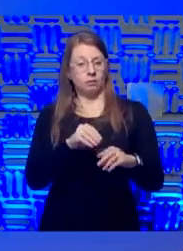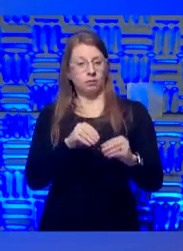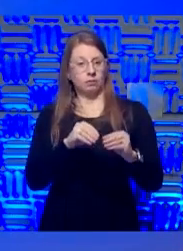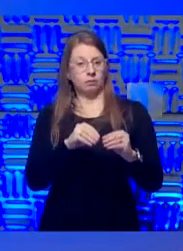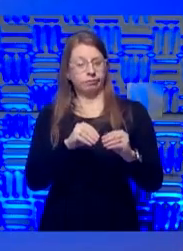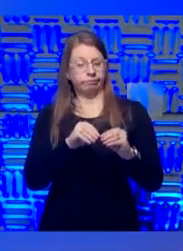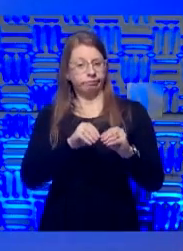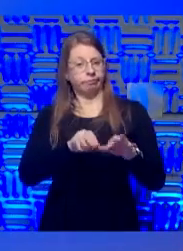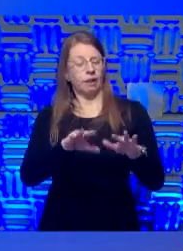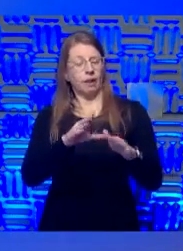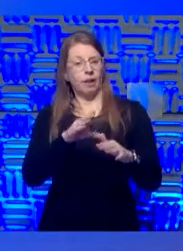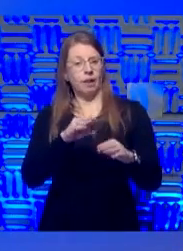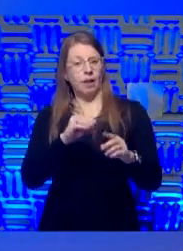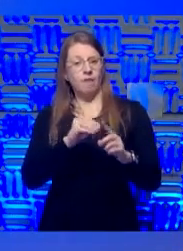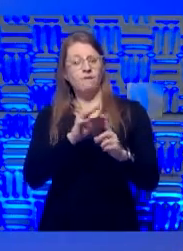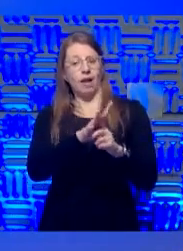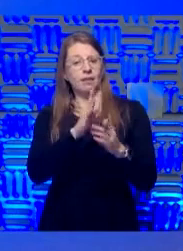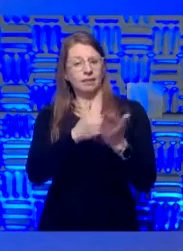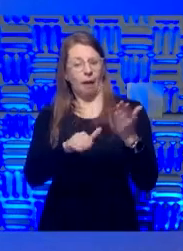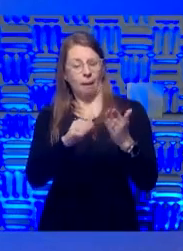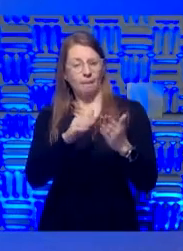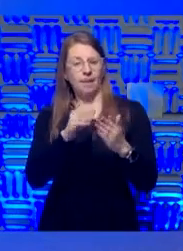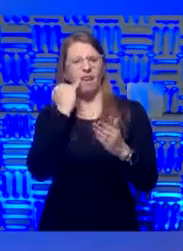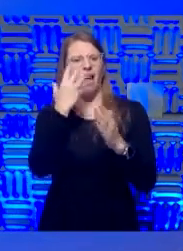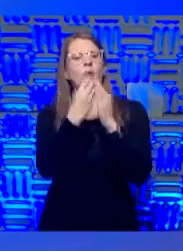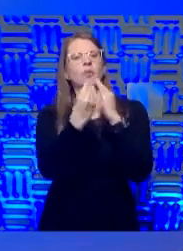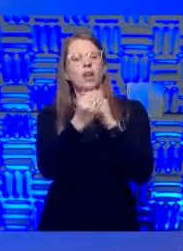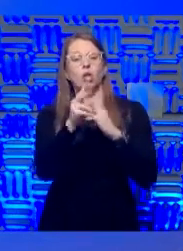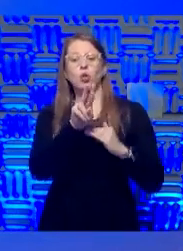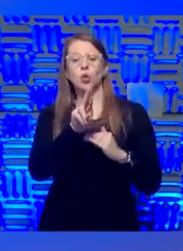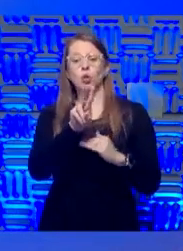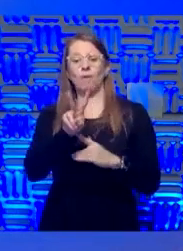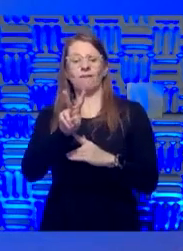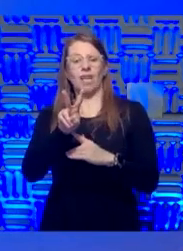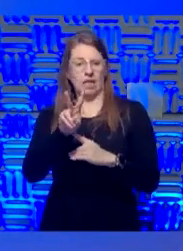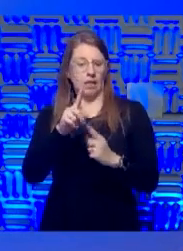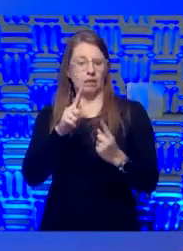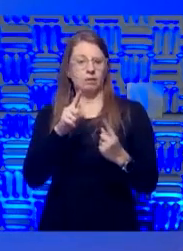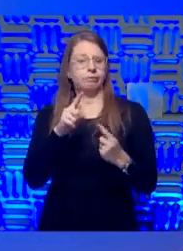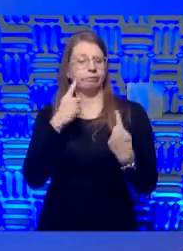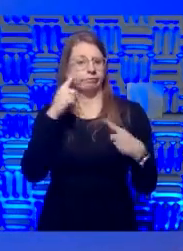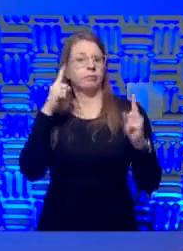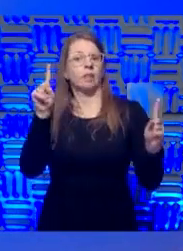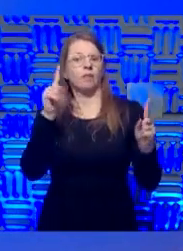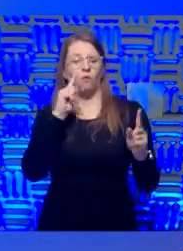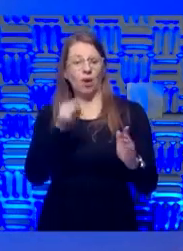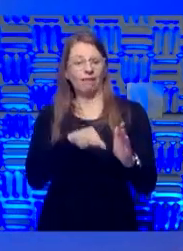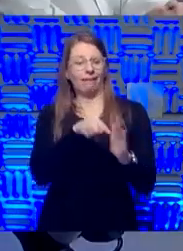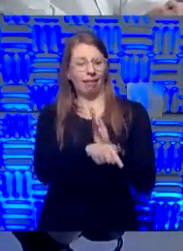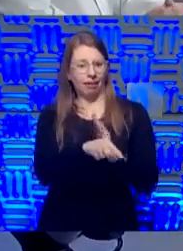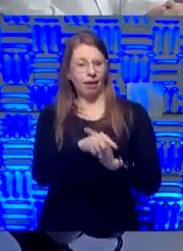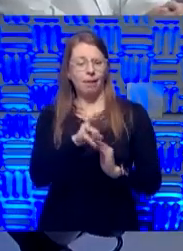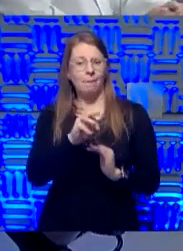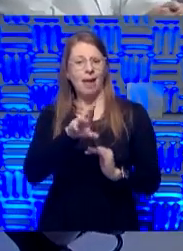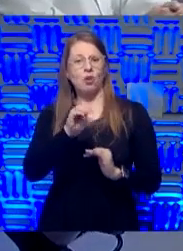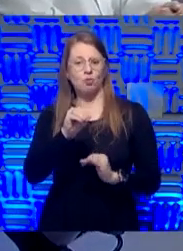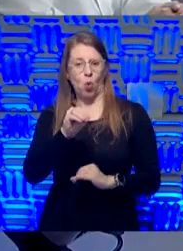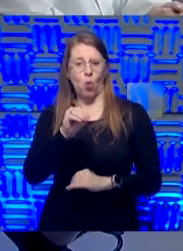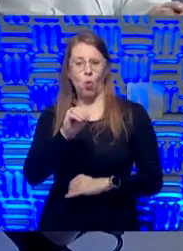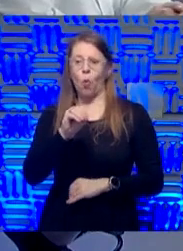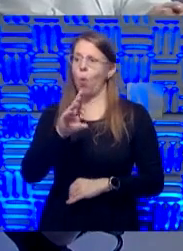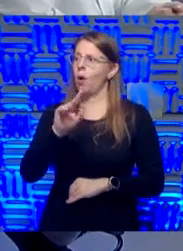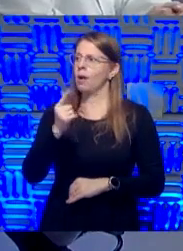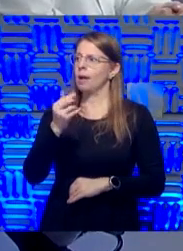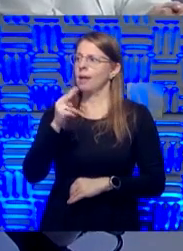the surfaces outdoors. We know that UV radiation is very efficient at killing microorganisms. So But just it'll remember, we have a little lot bit effect.